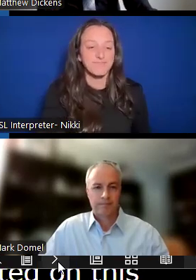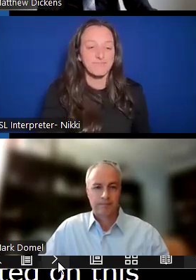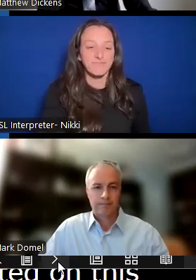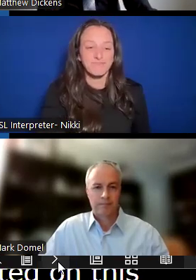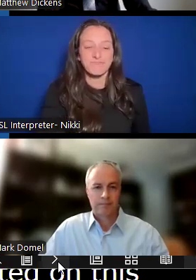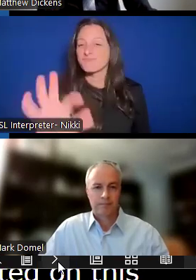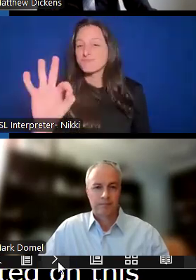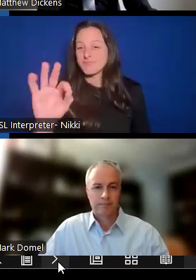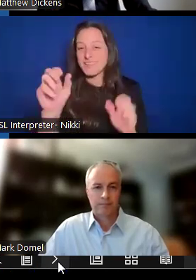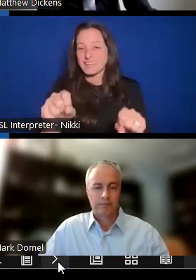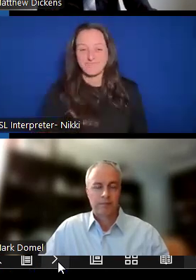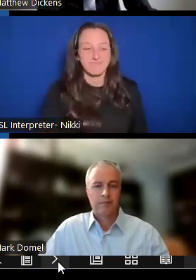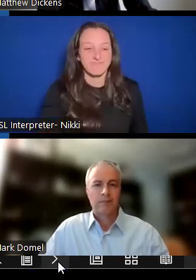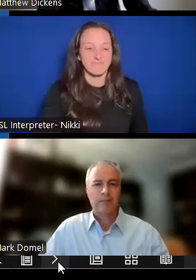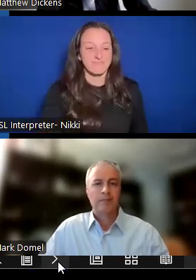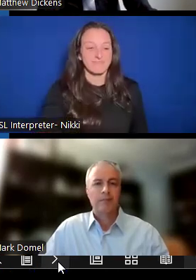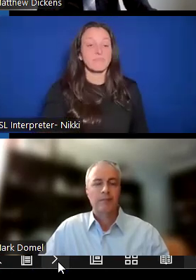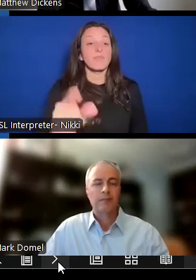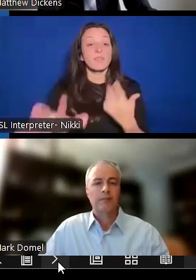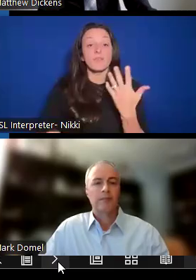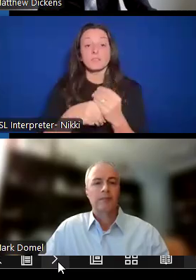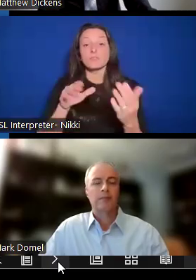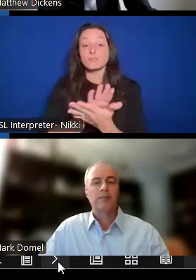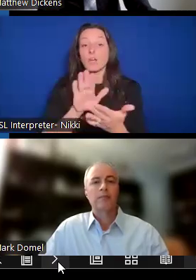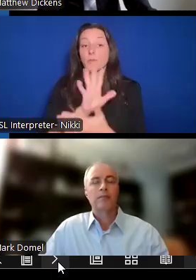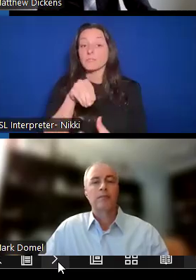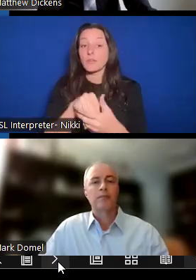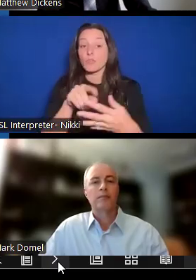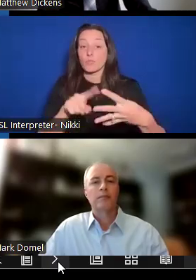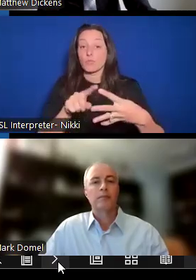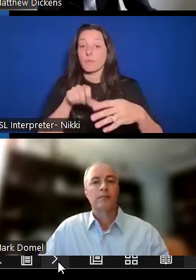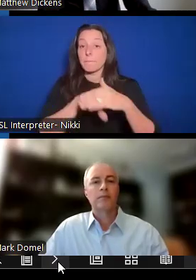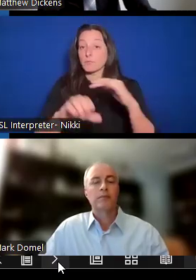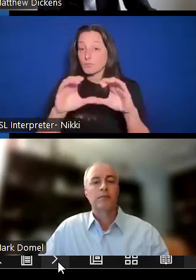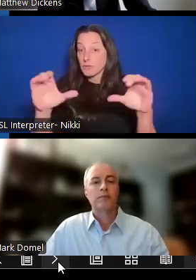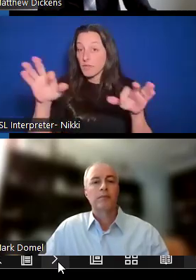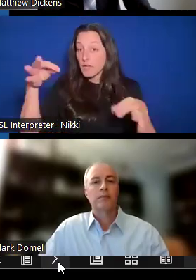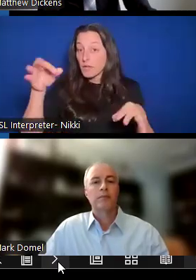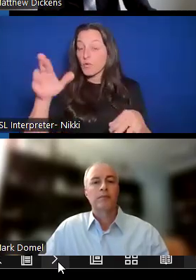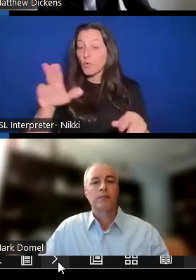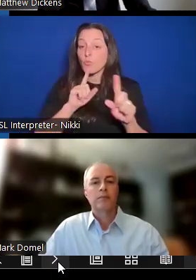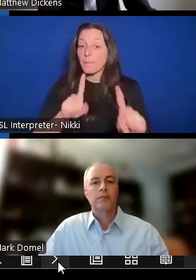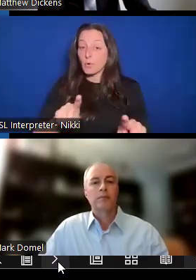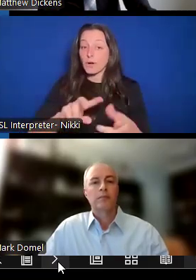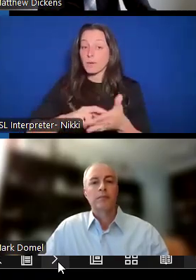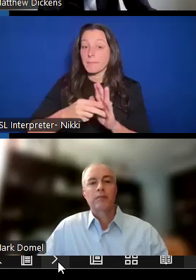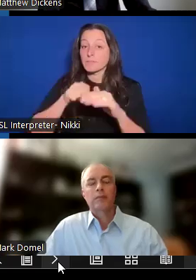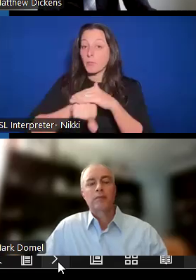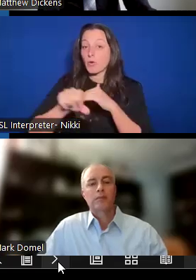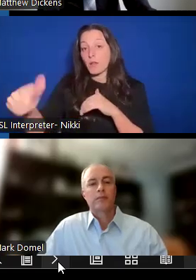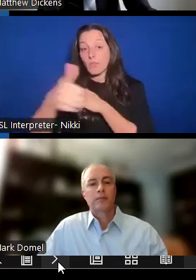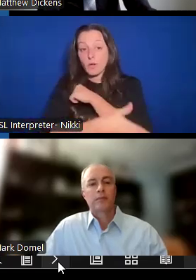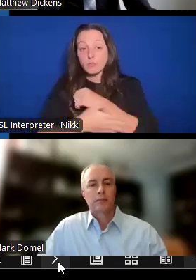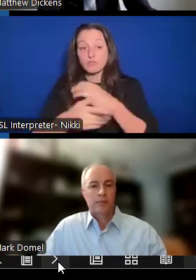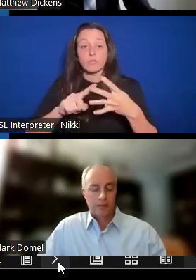there? absolutely. Those additional documents include a birth certificate or report of birth abroad, a